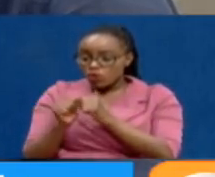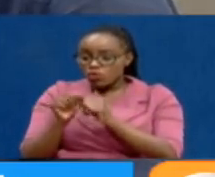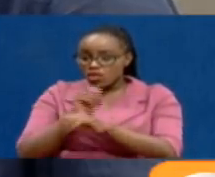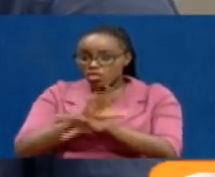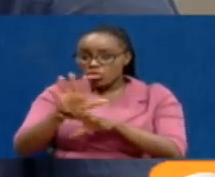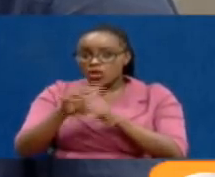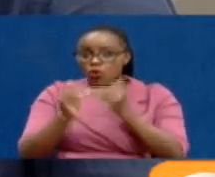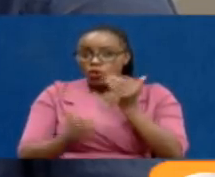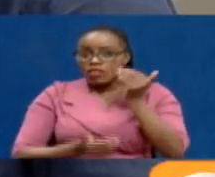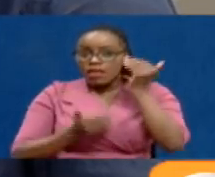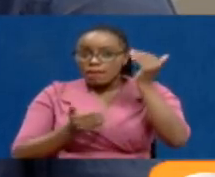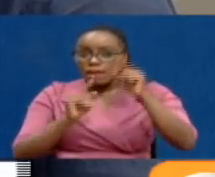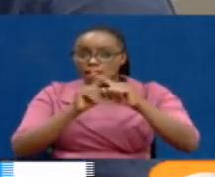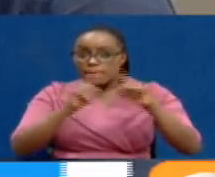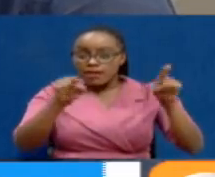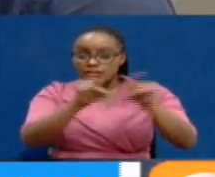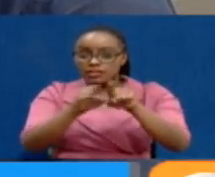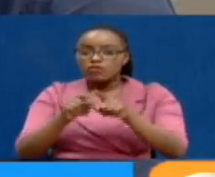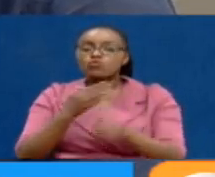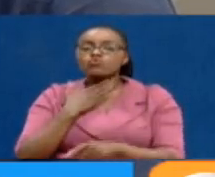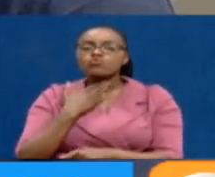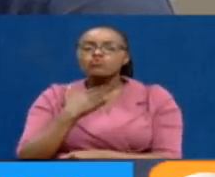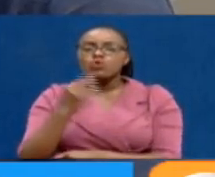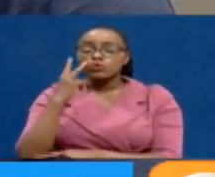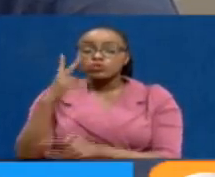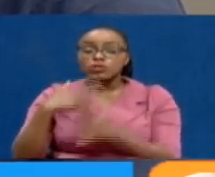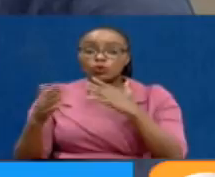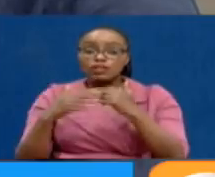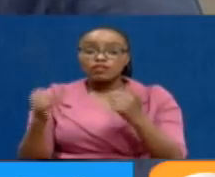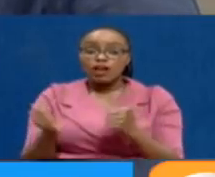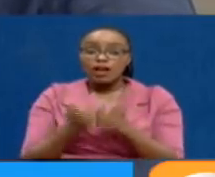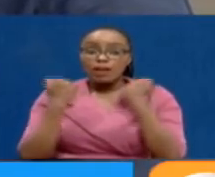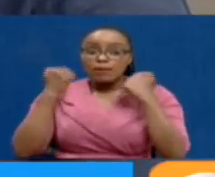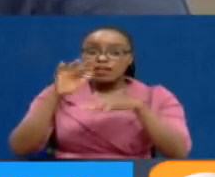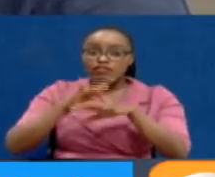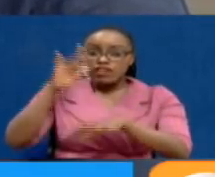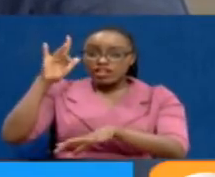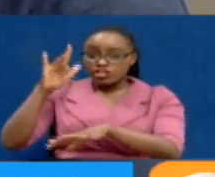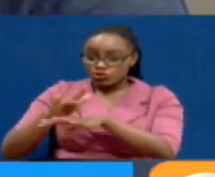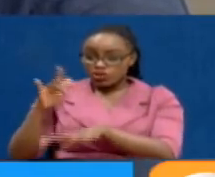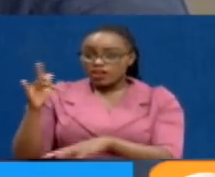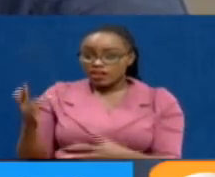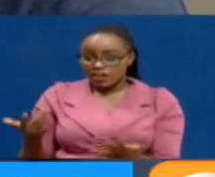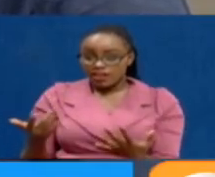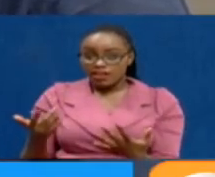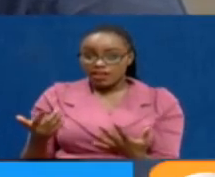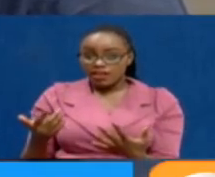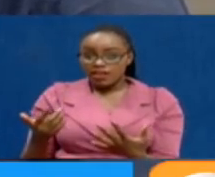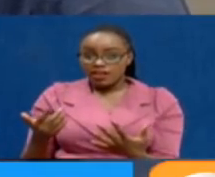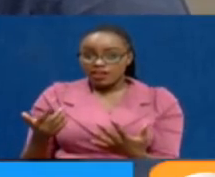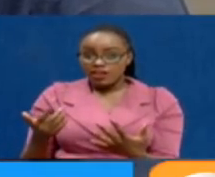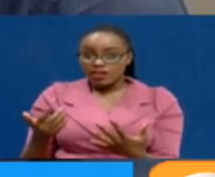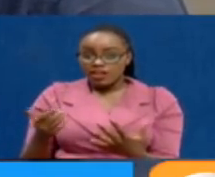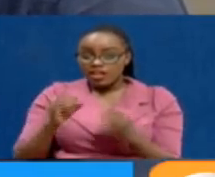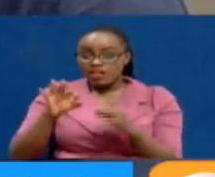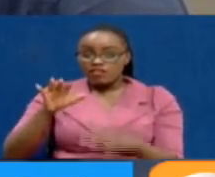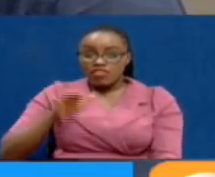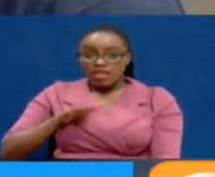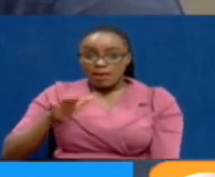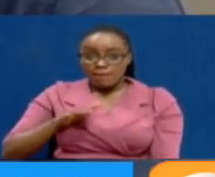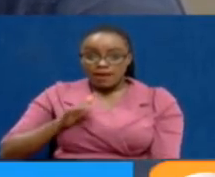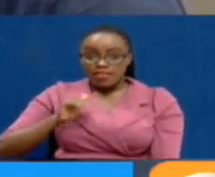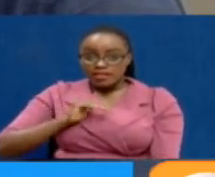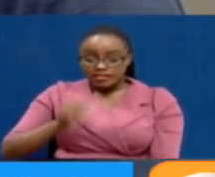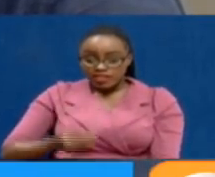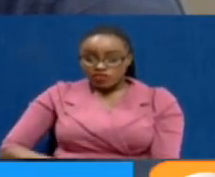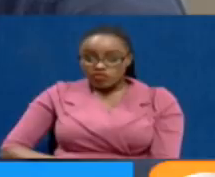babies, although we would also like to see what happens during infection if the mother is